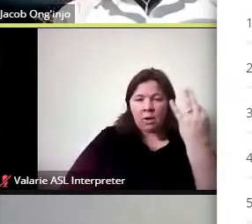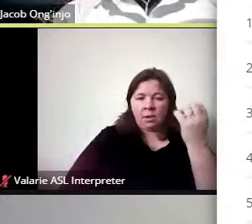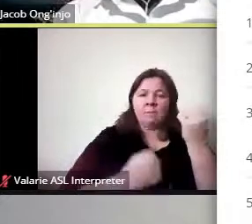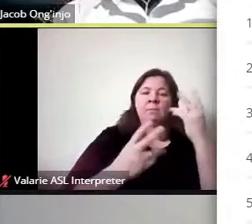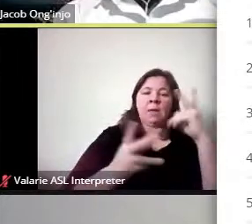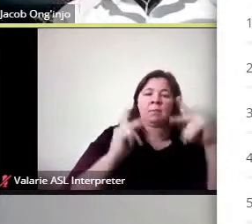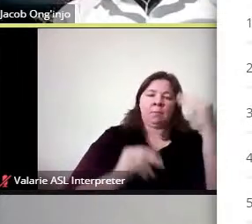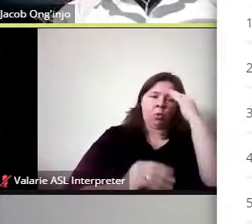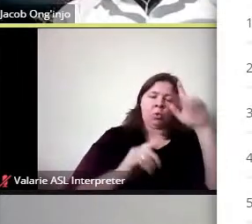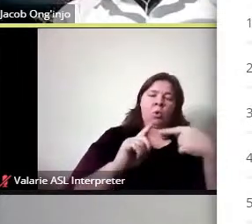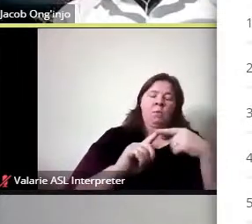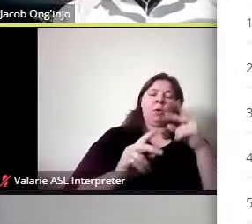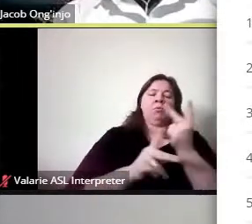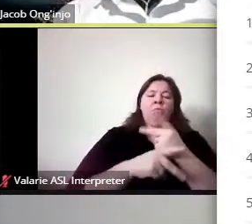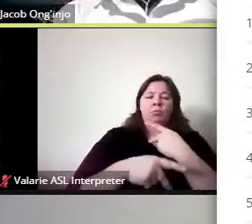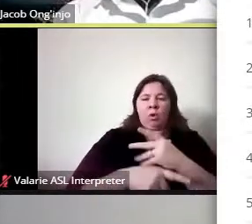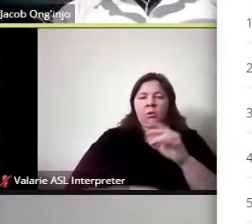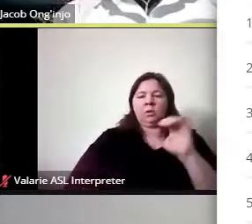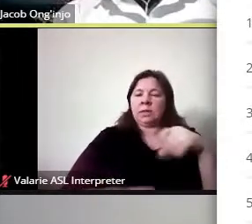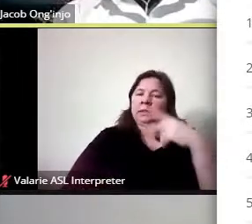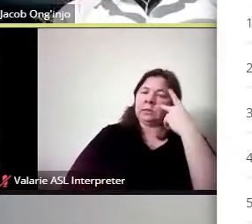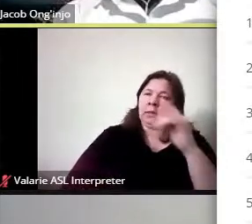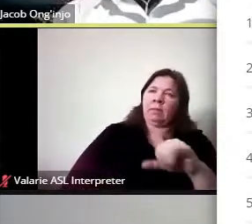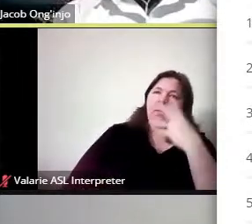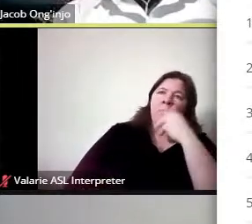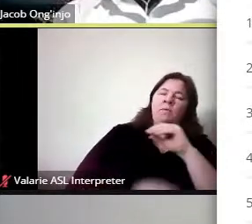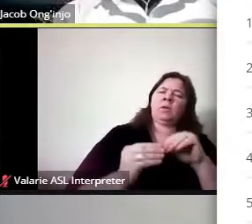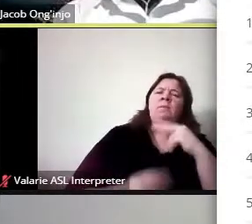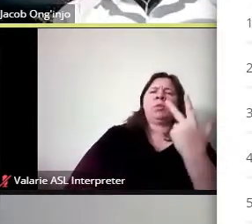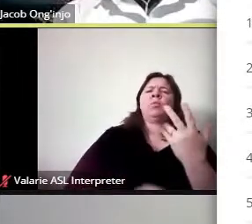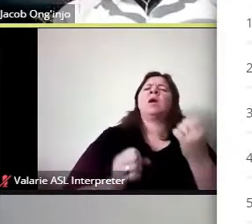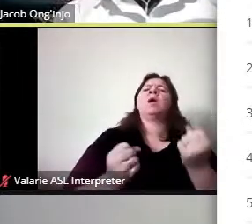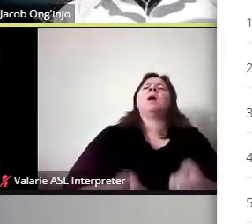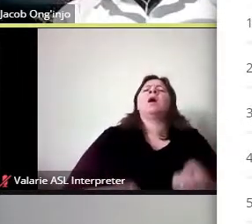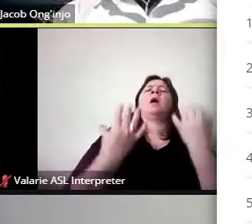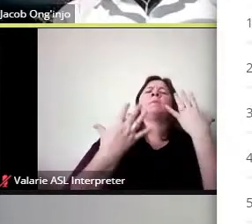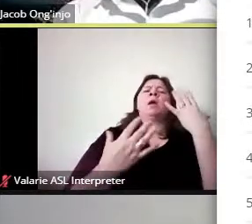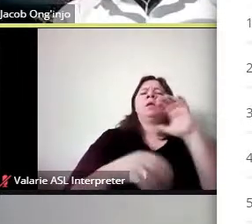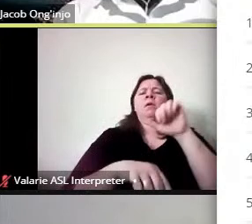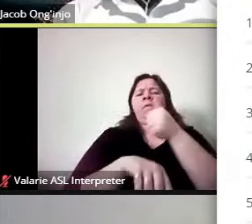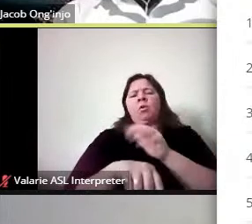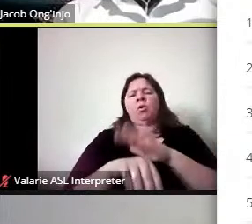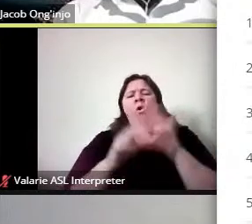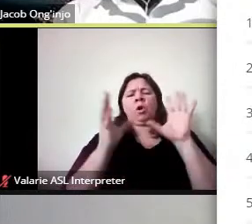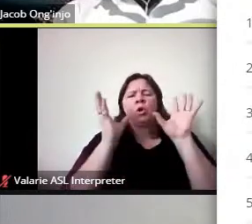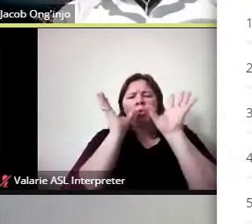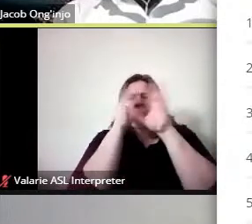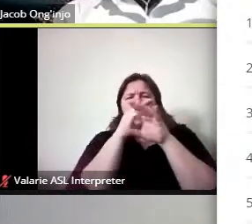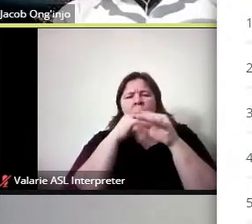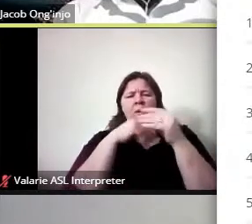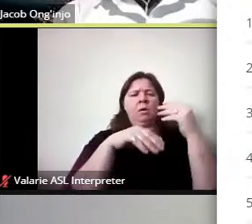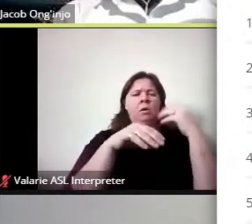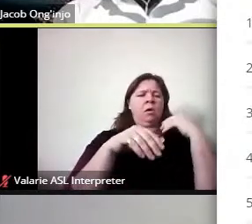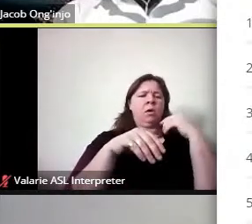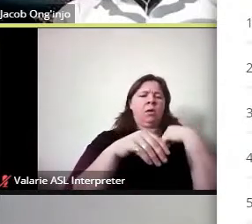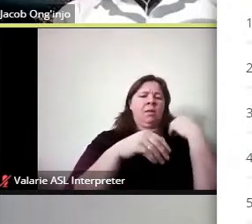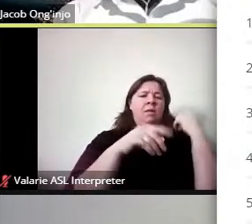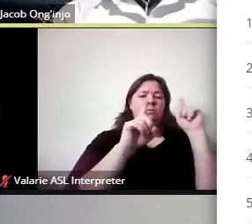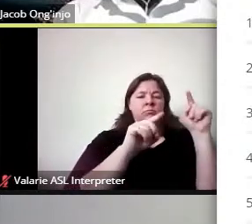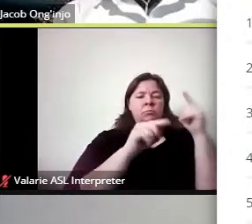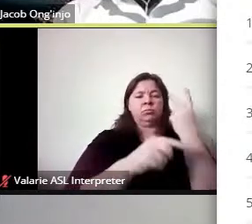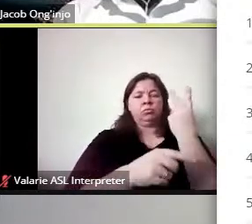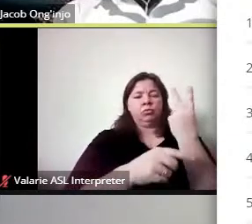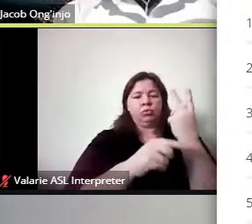know about the product. So that's beautiful to see. Number 3, how many founder-only webinars have you attended this past week? At least